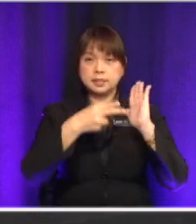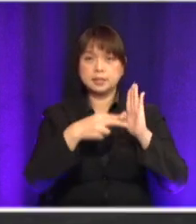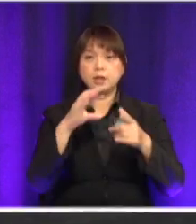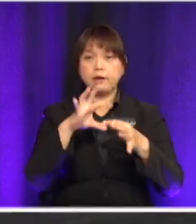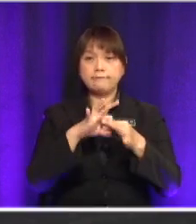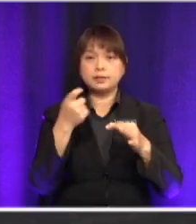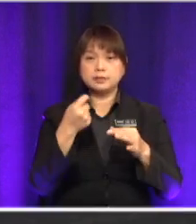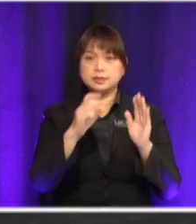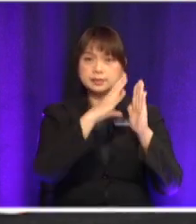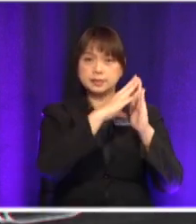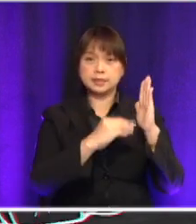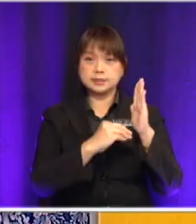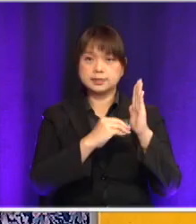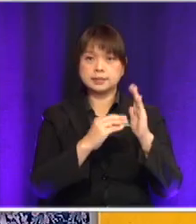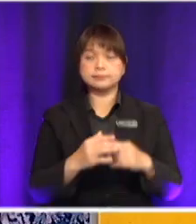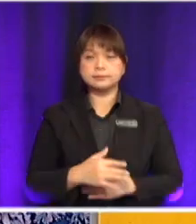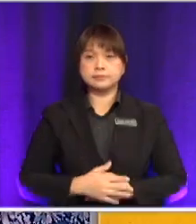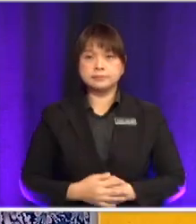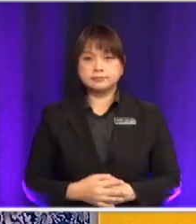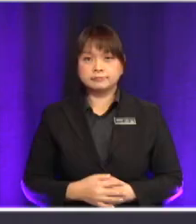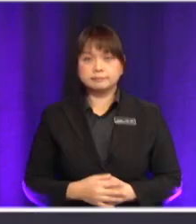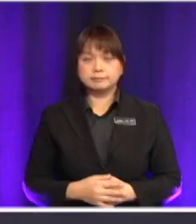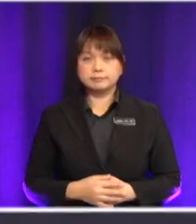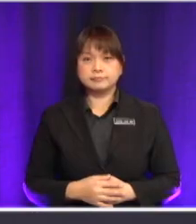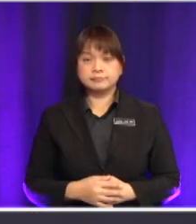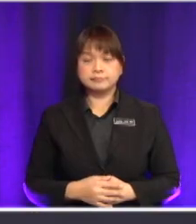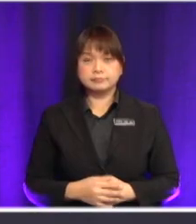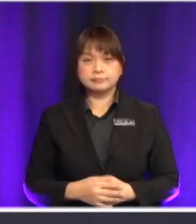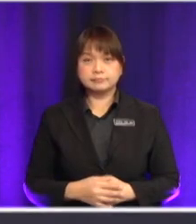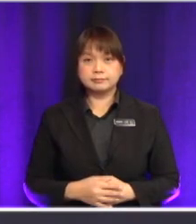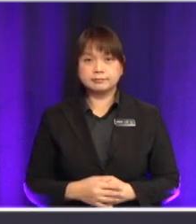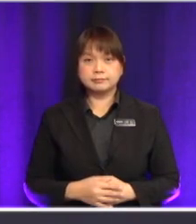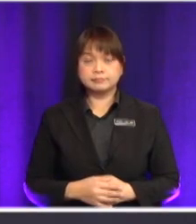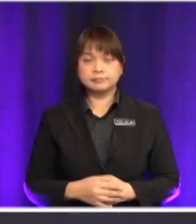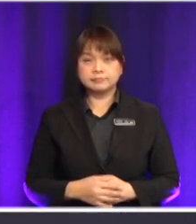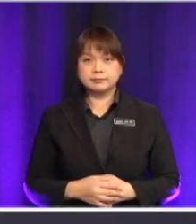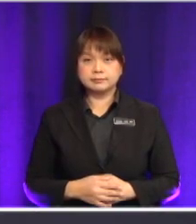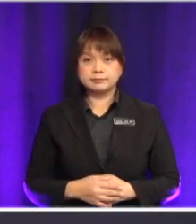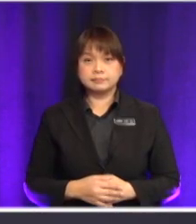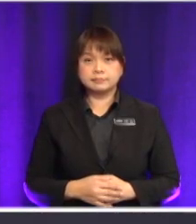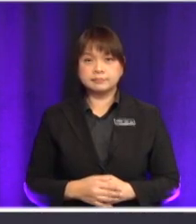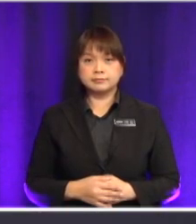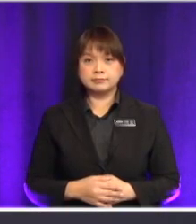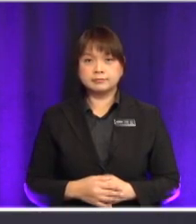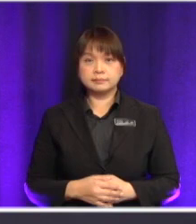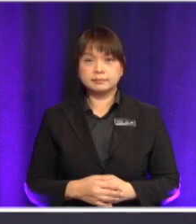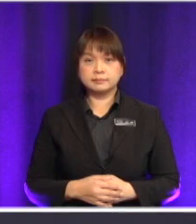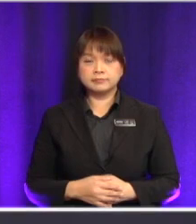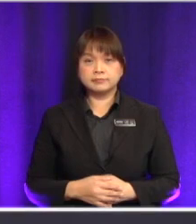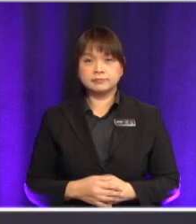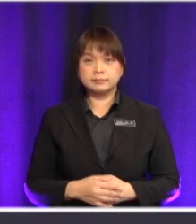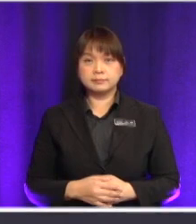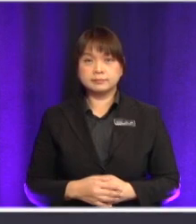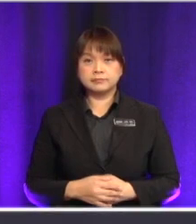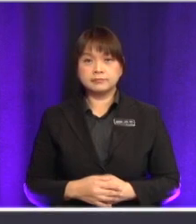that later in the next segment. All right, I'm looking forward to that. Good job, pupils, for answering those questions, true or